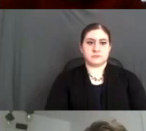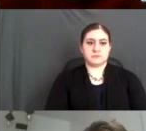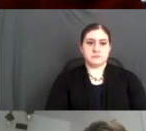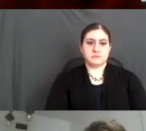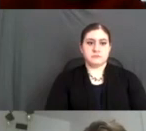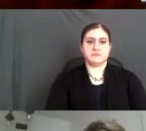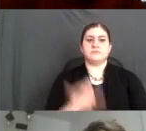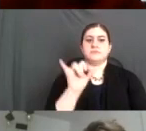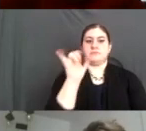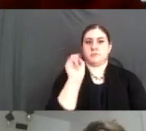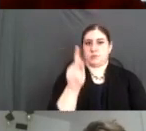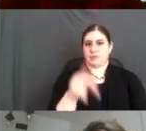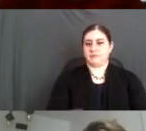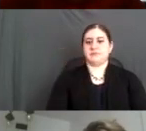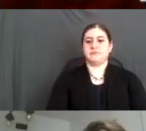Okay.